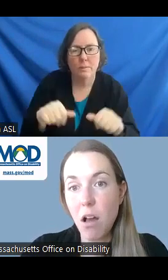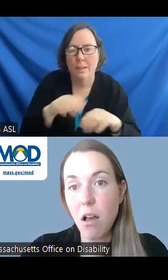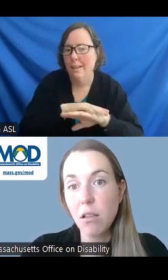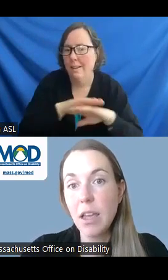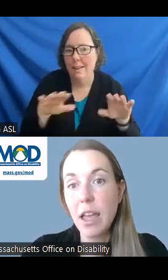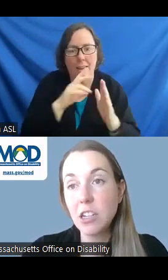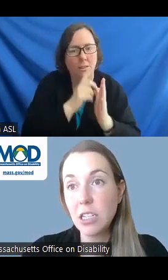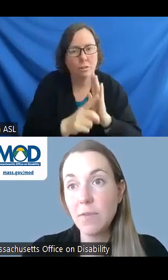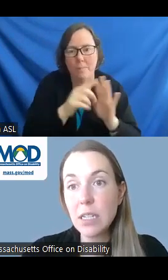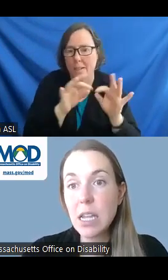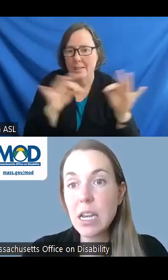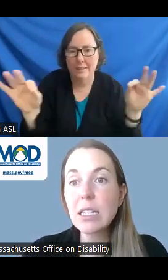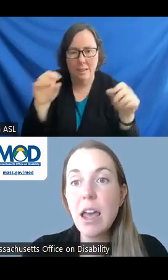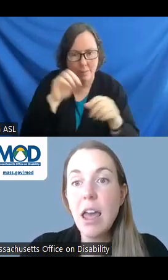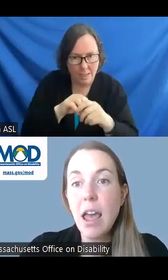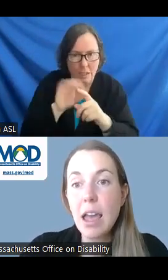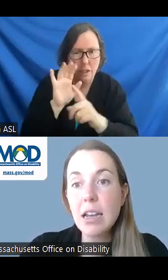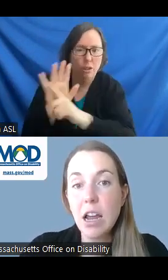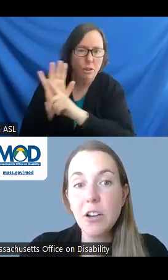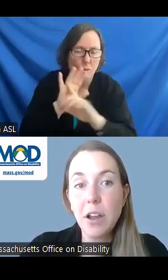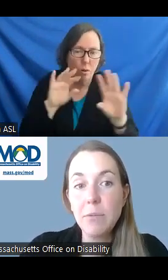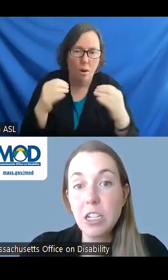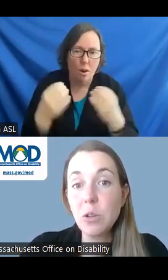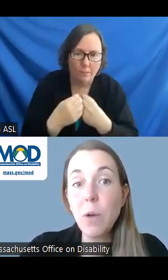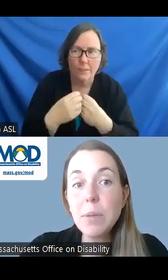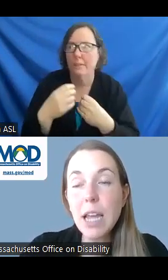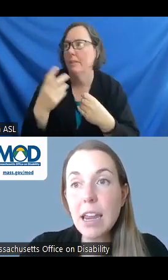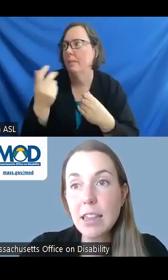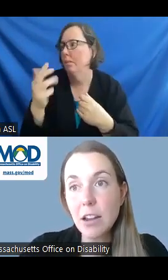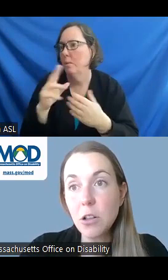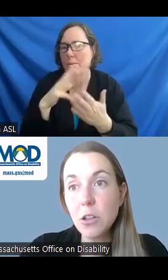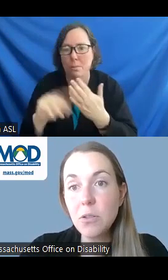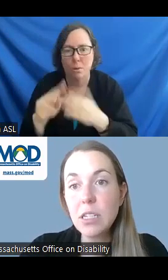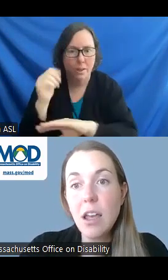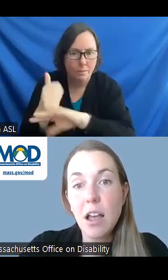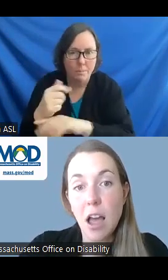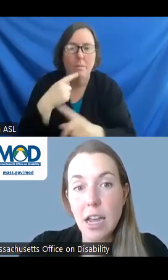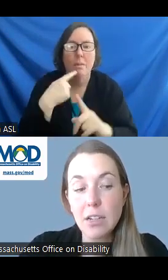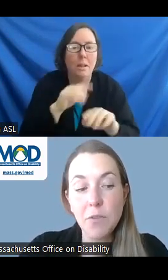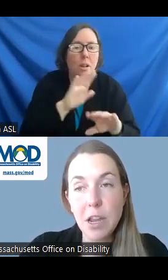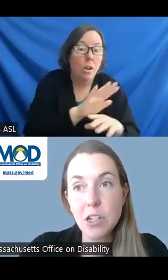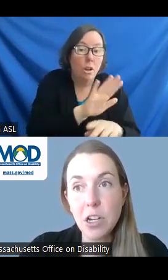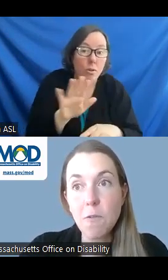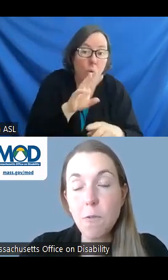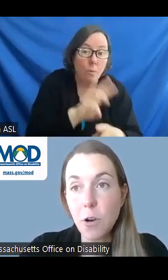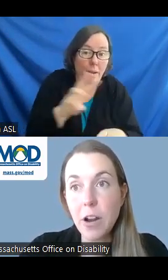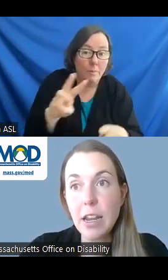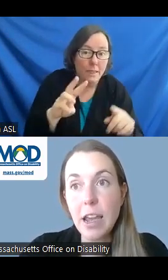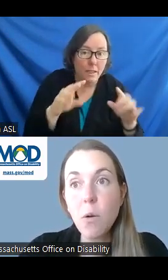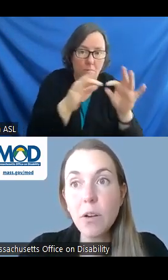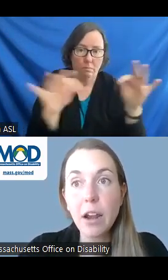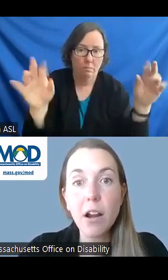statement in all agency facilities and on your agency website that includes contact information for